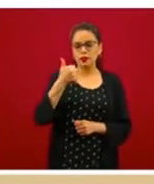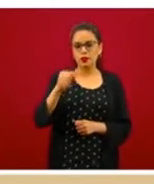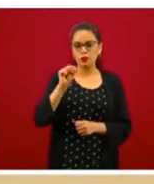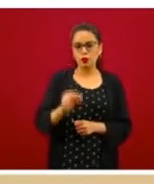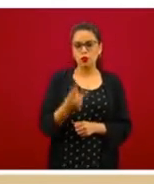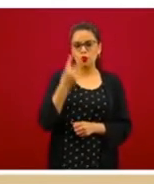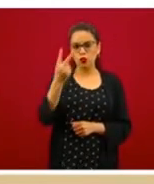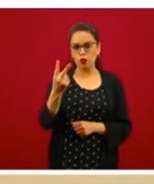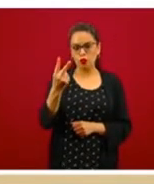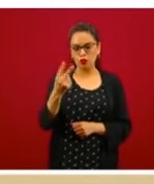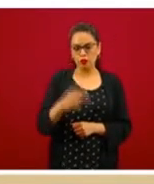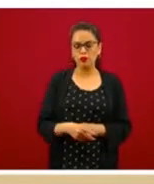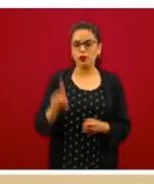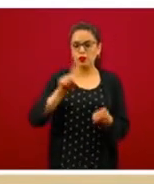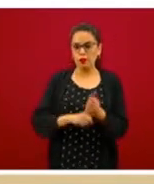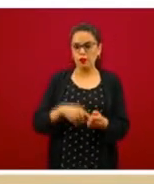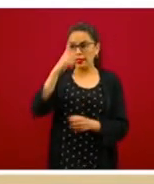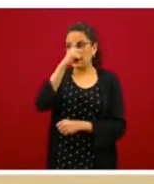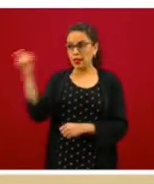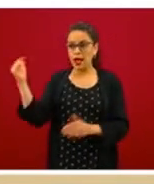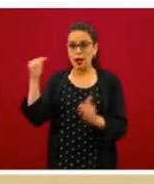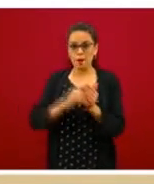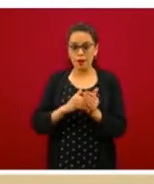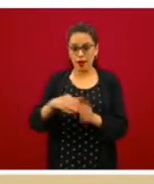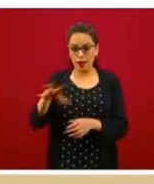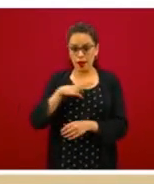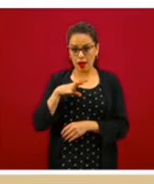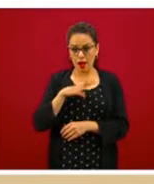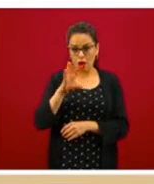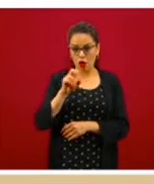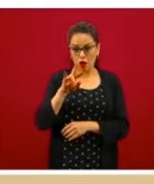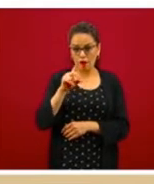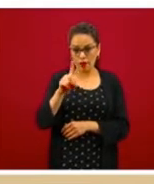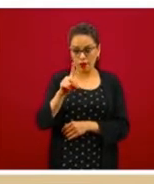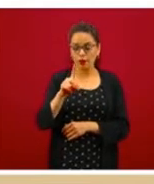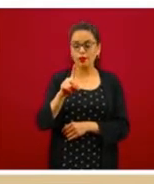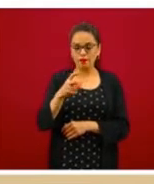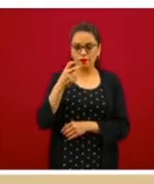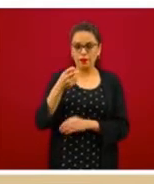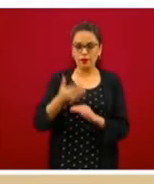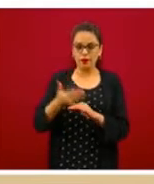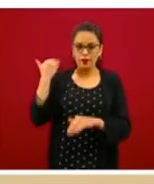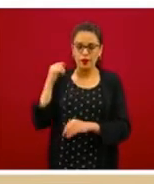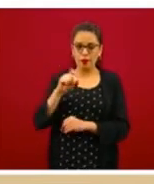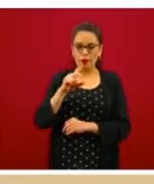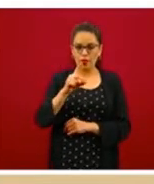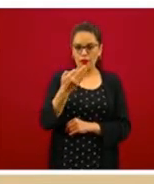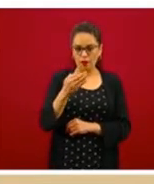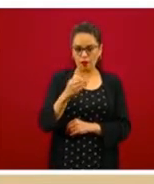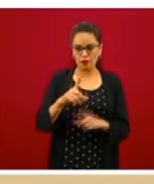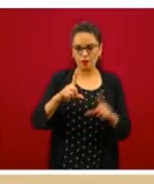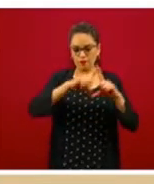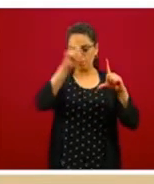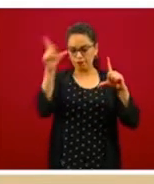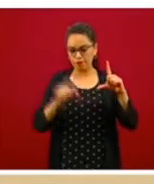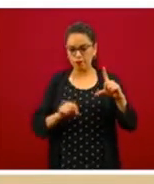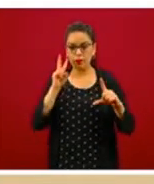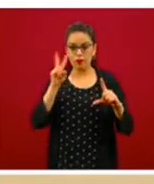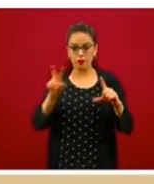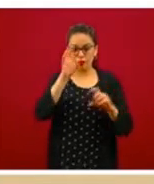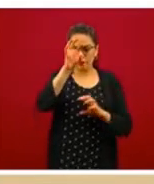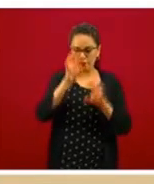140,053 people who have been disregarded. All of these cases have contributed to the identification